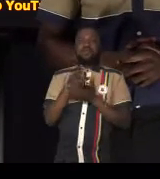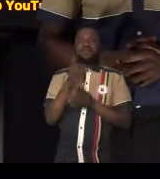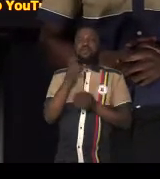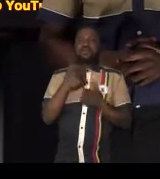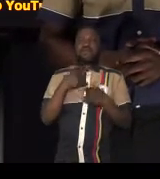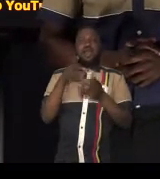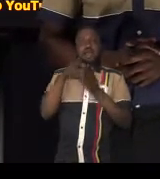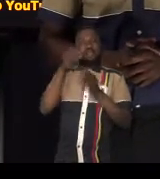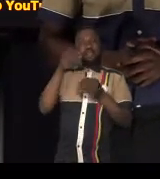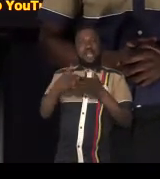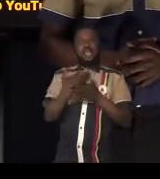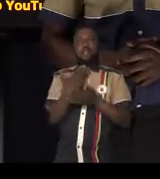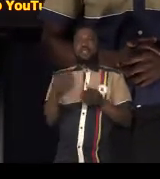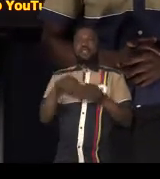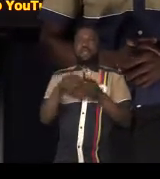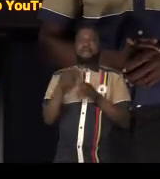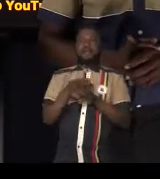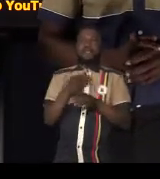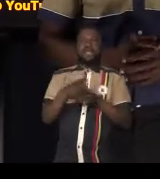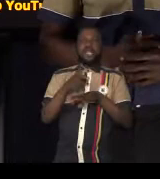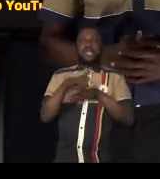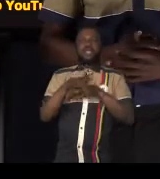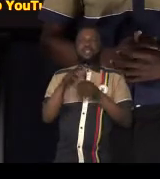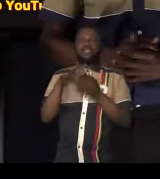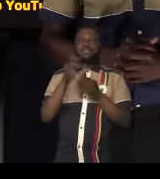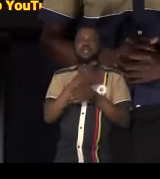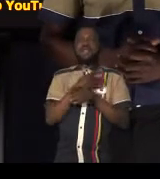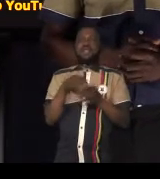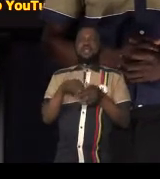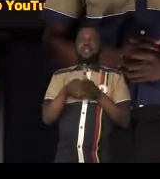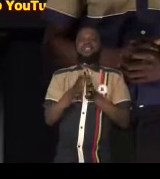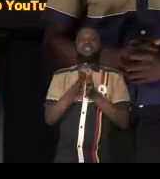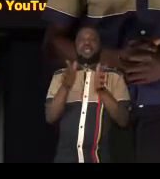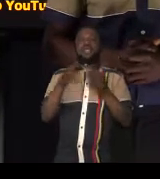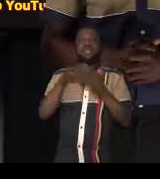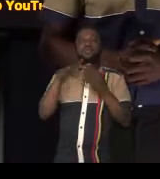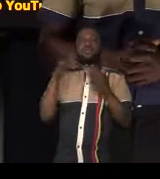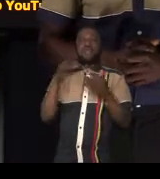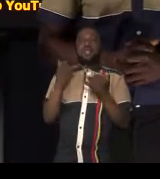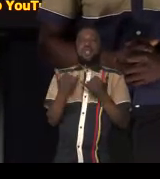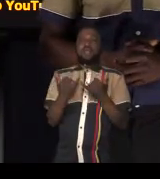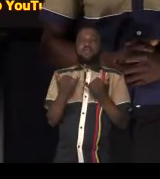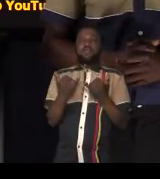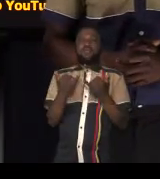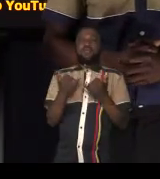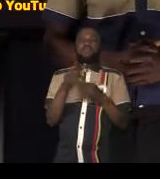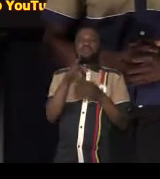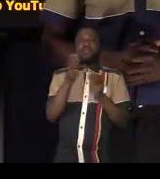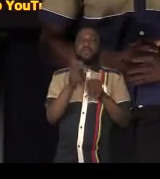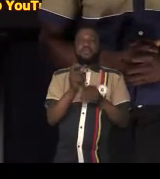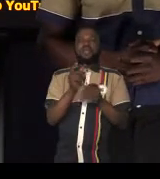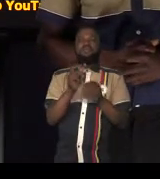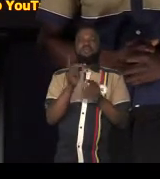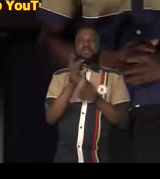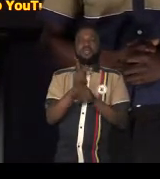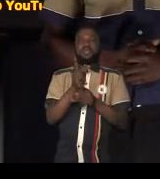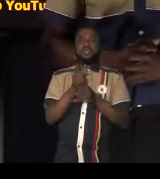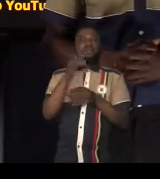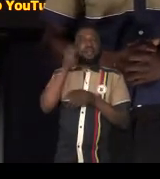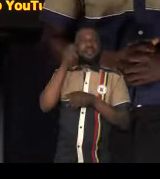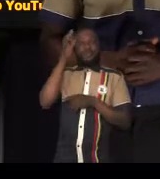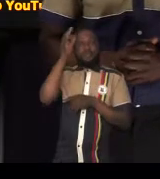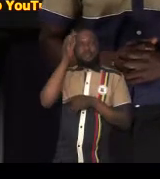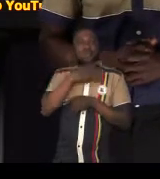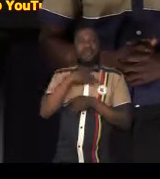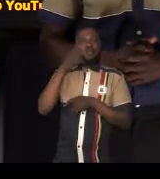well, and you have learned new things in mathematics, in English studies, and of course in general studies. Now, you can keep Auntie Fomi,